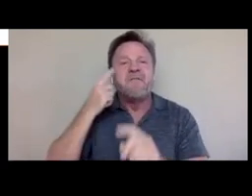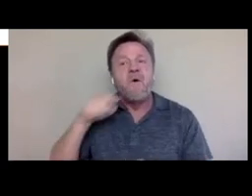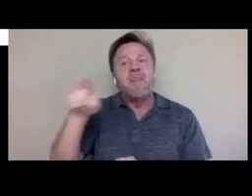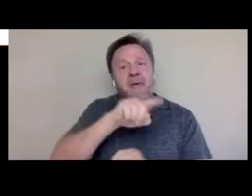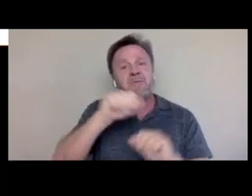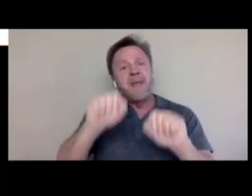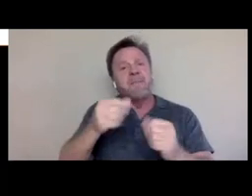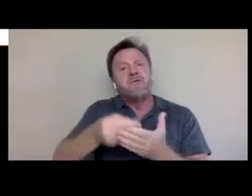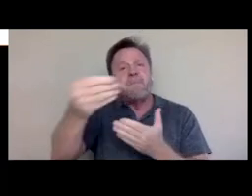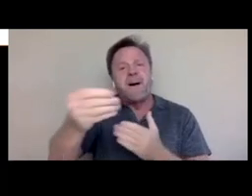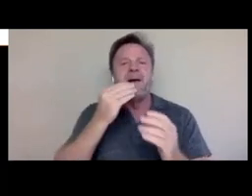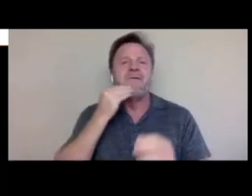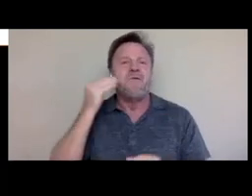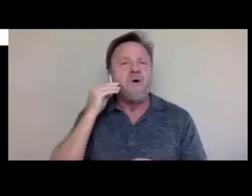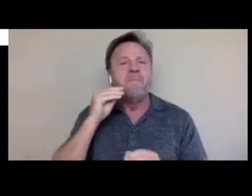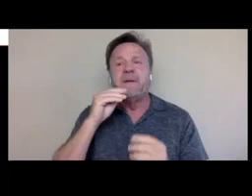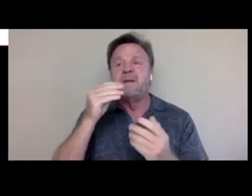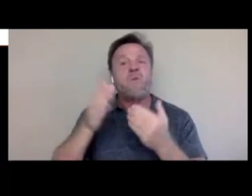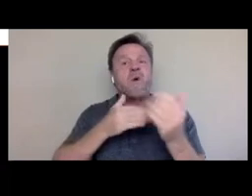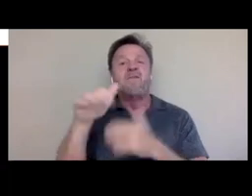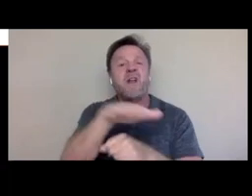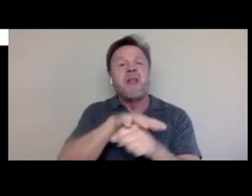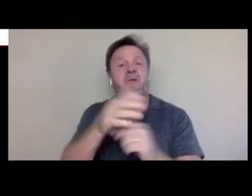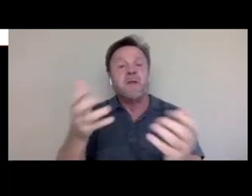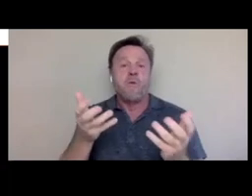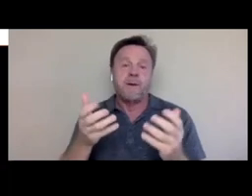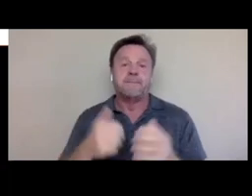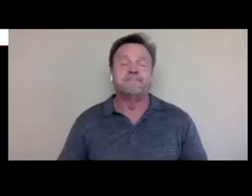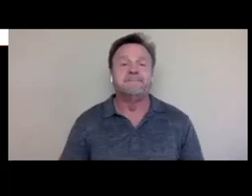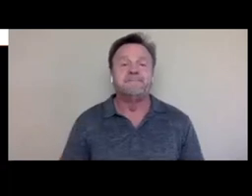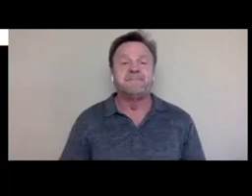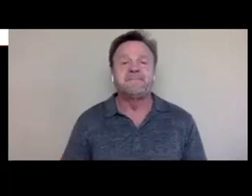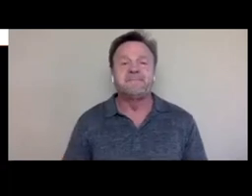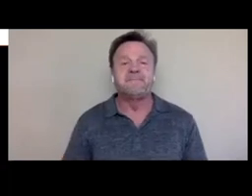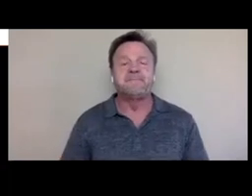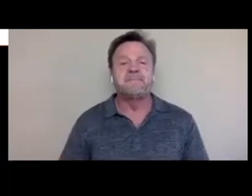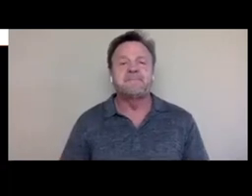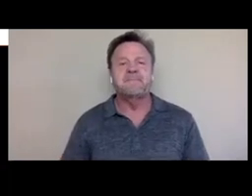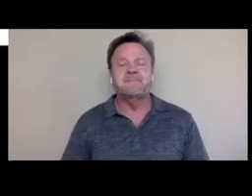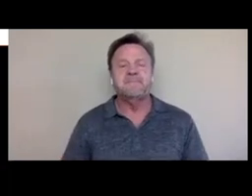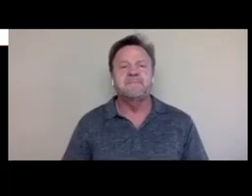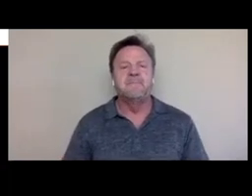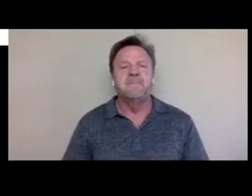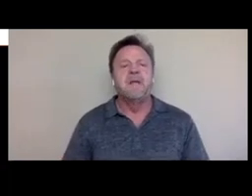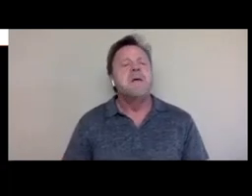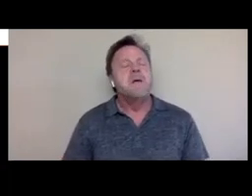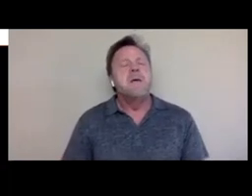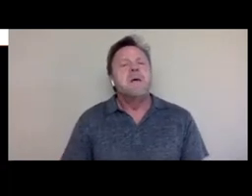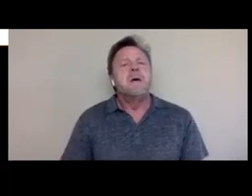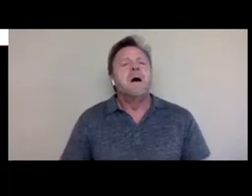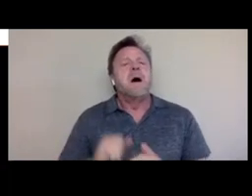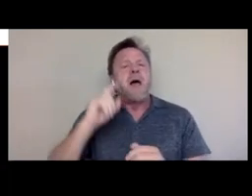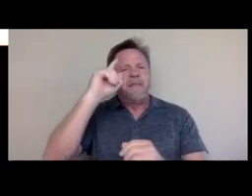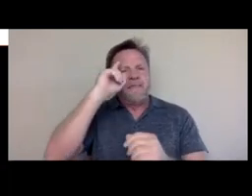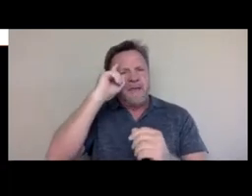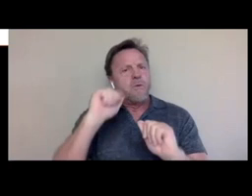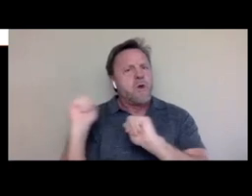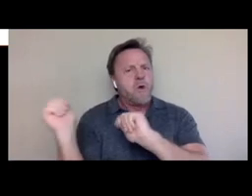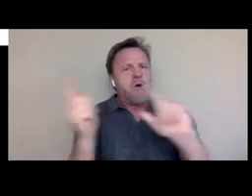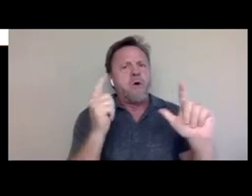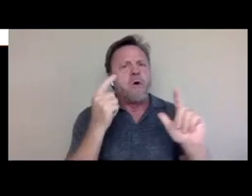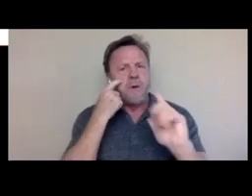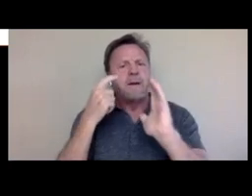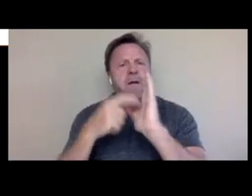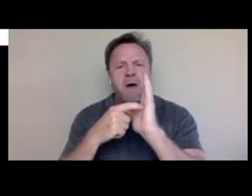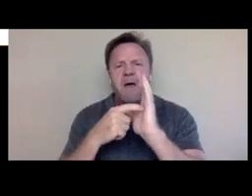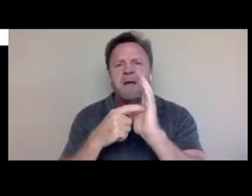home in particular neighborhoods. Next slide, please. Well, I think we all recognize, each in our